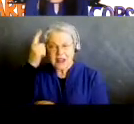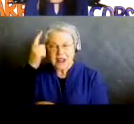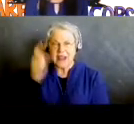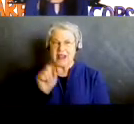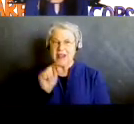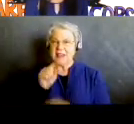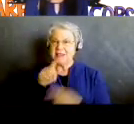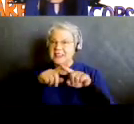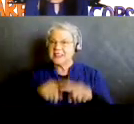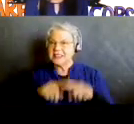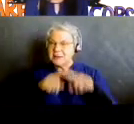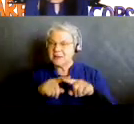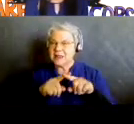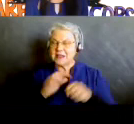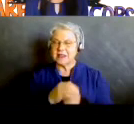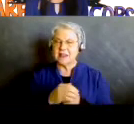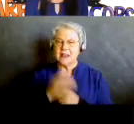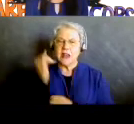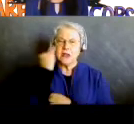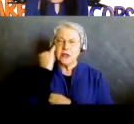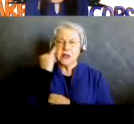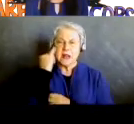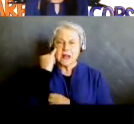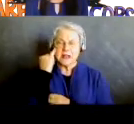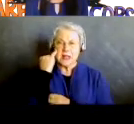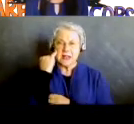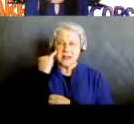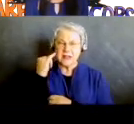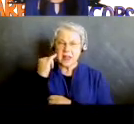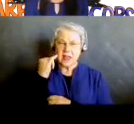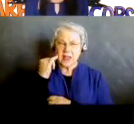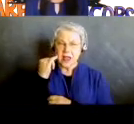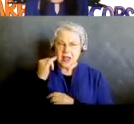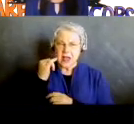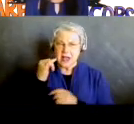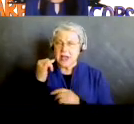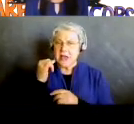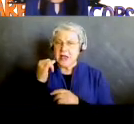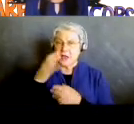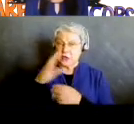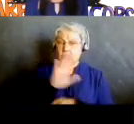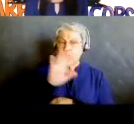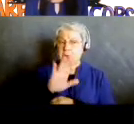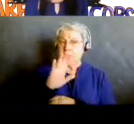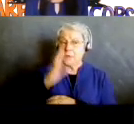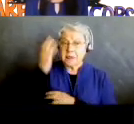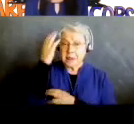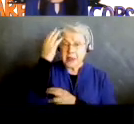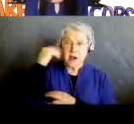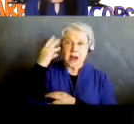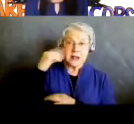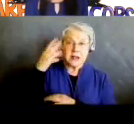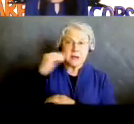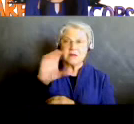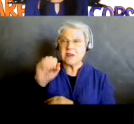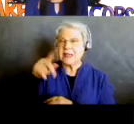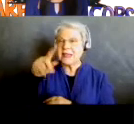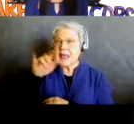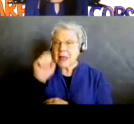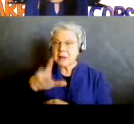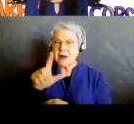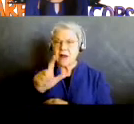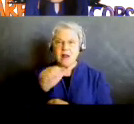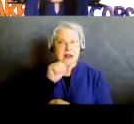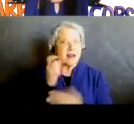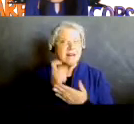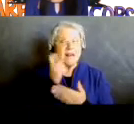book, neoliberal governance in the US invested in capital, divested from labor and society, and dealt with the fallout of that organized